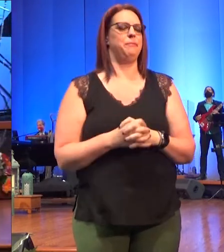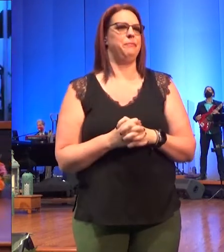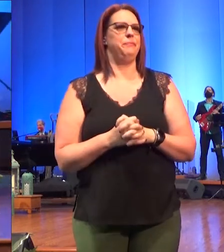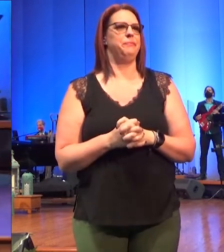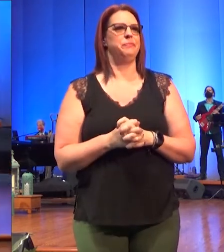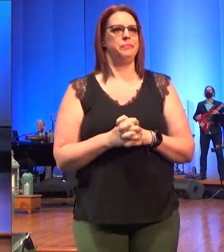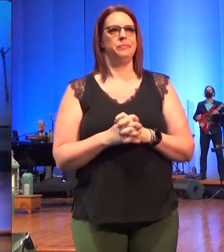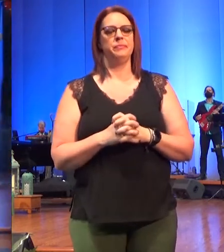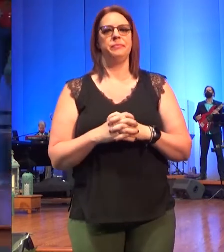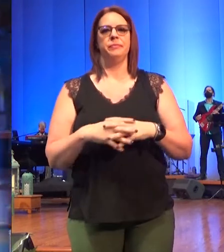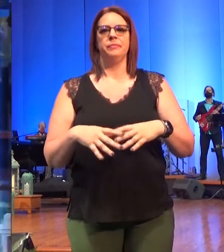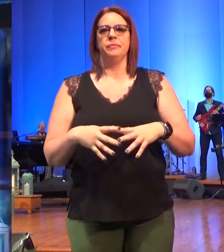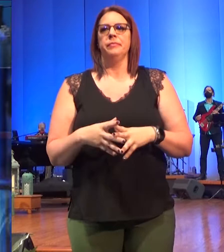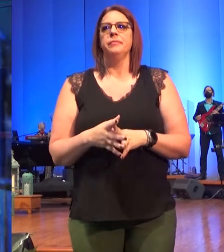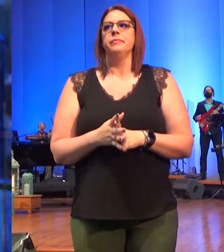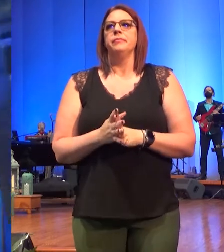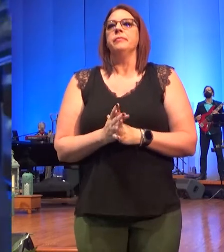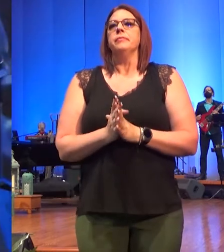now.